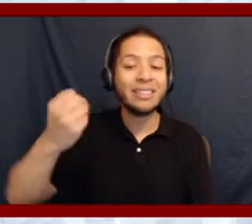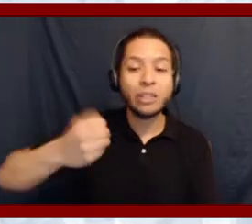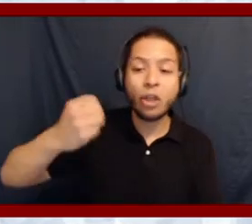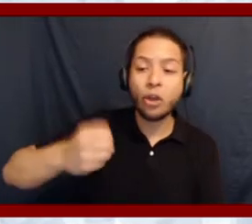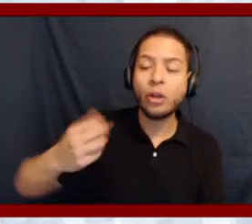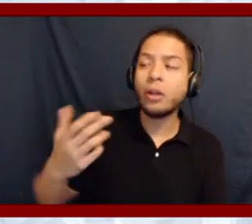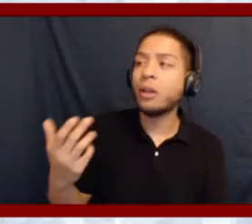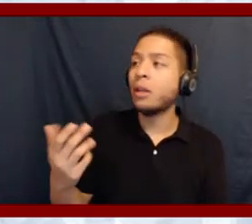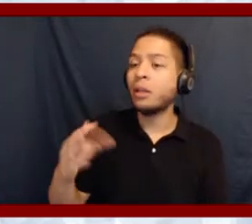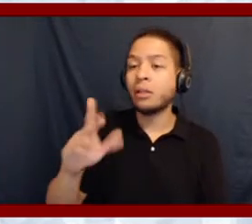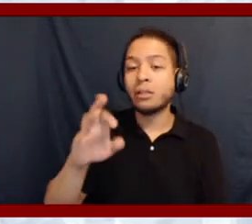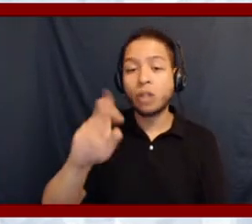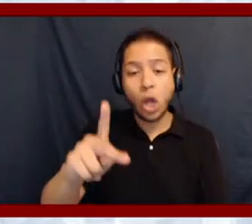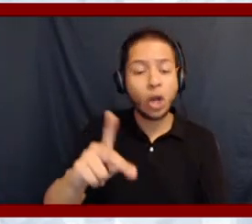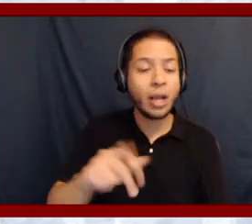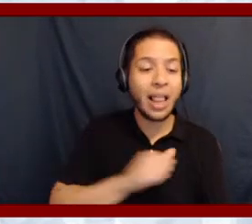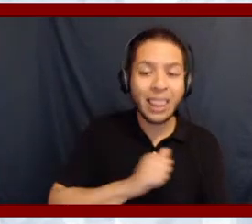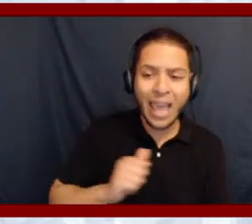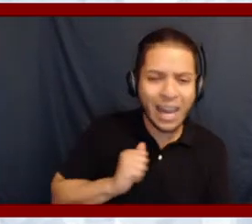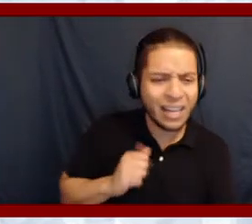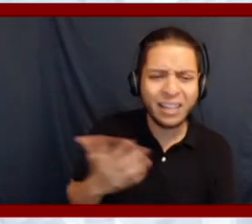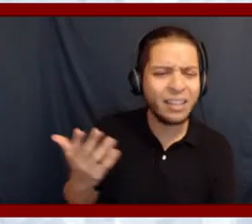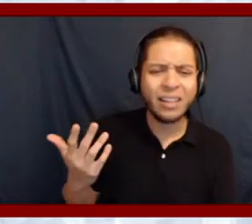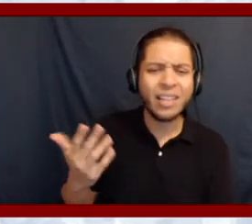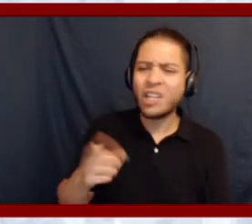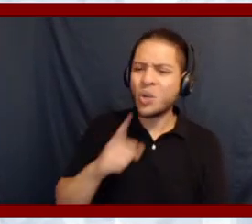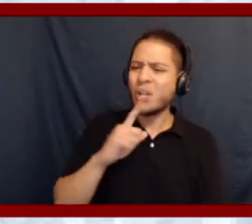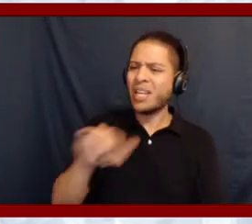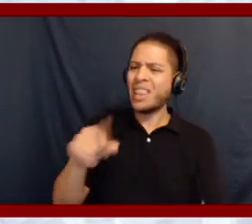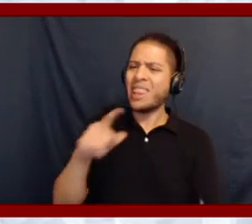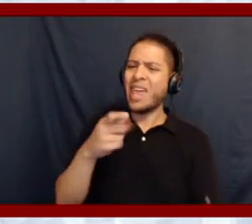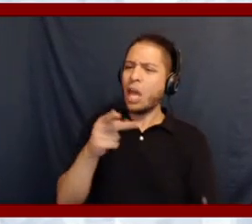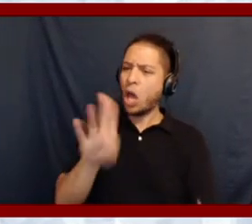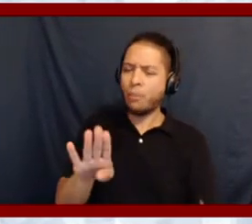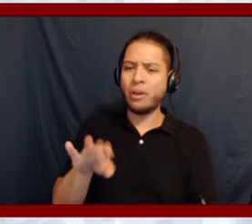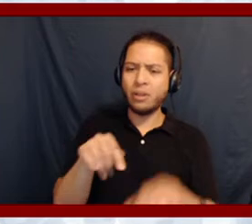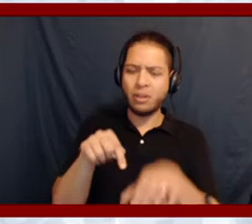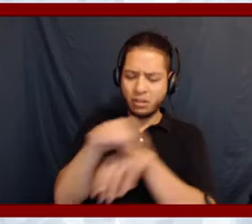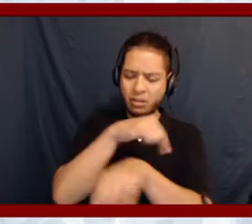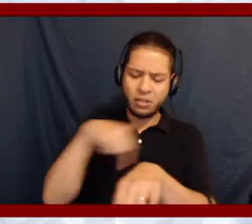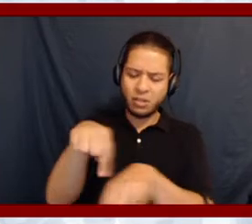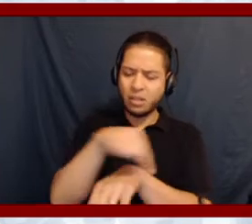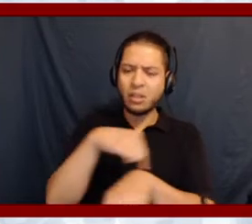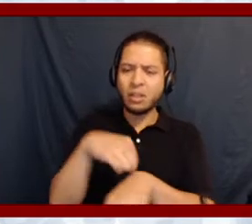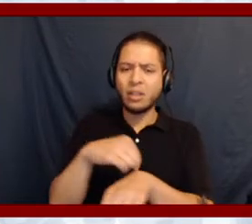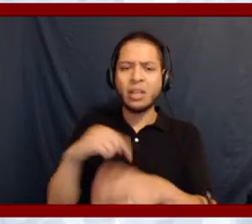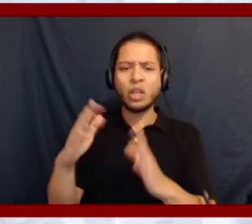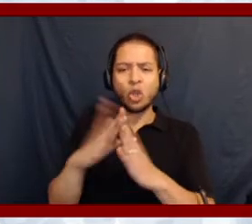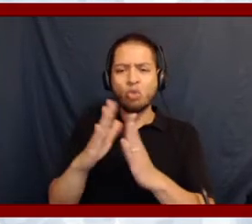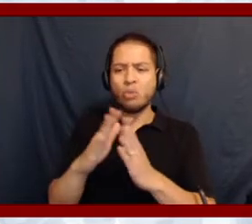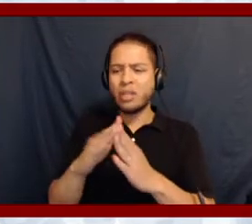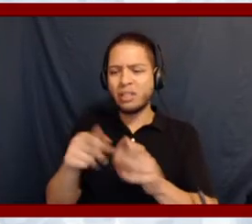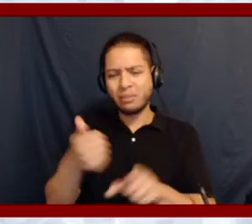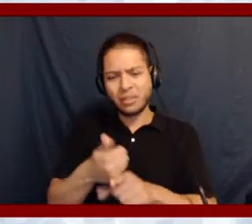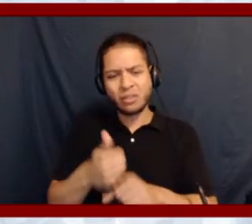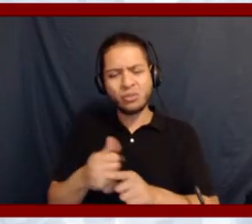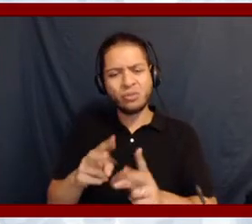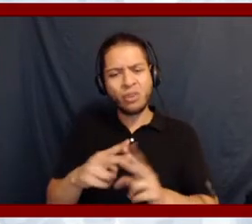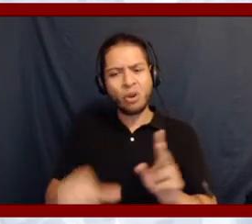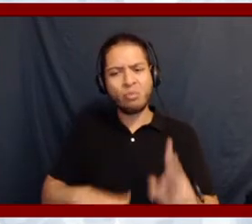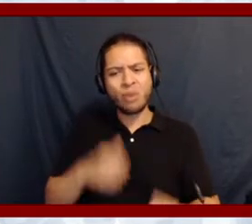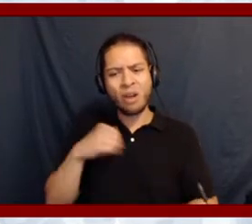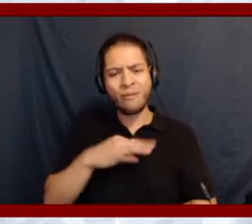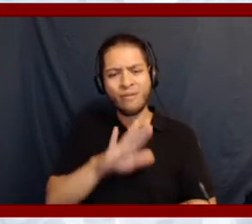Clark Atlanta, you know, it's a hub for the university. I mean, for the community, the communities take great pride in it, and we have to make sure that